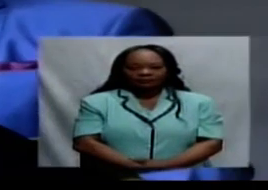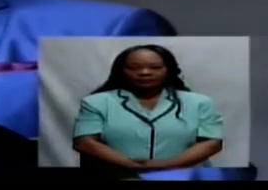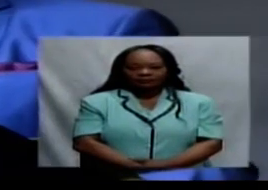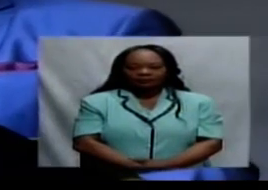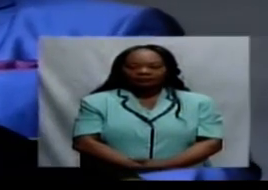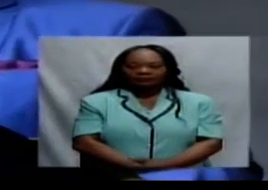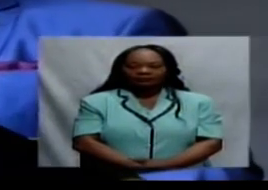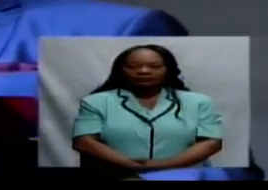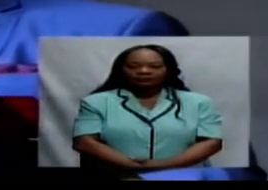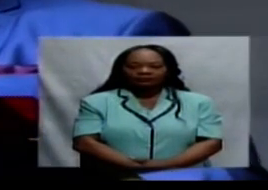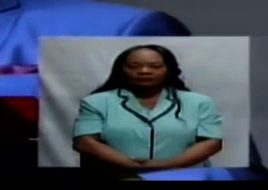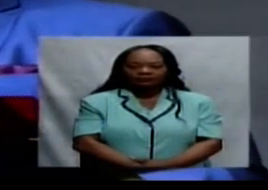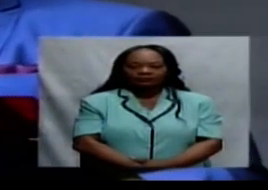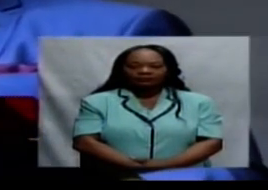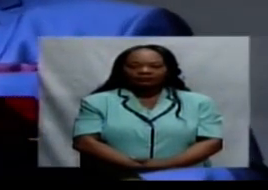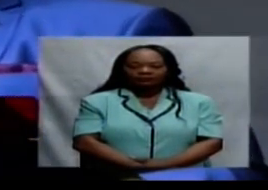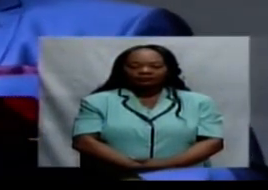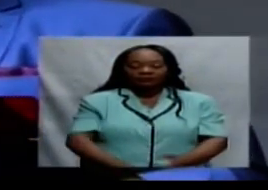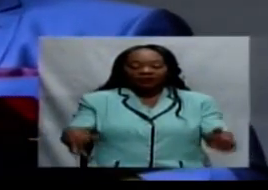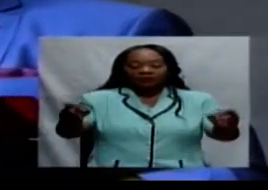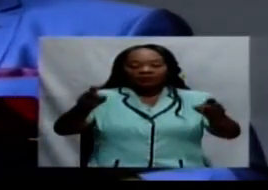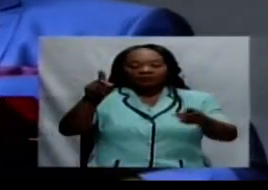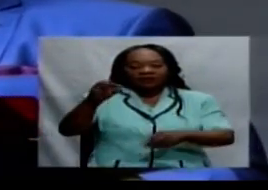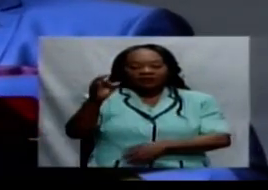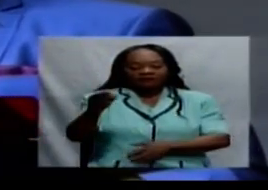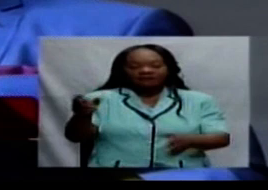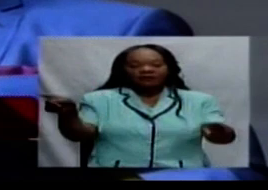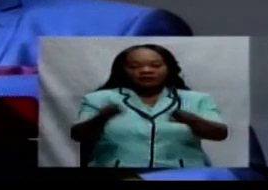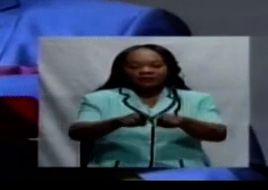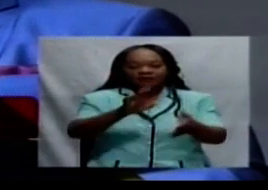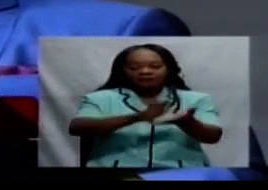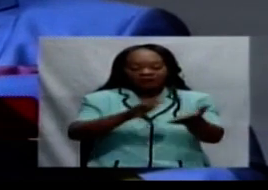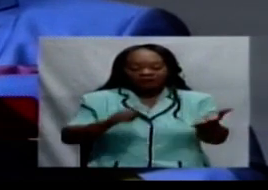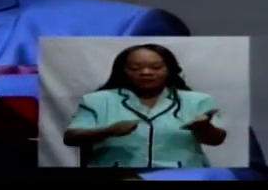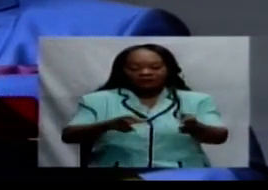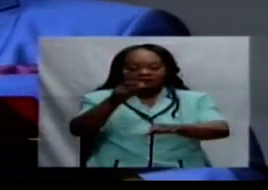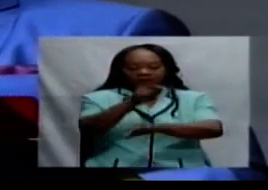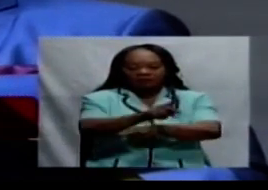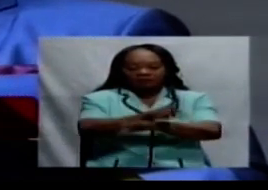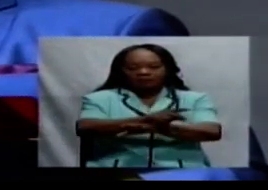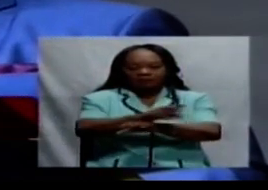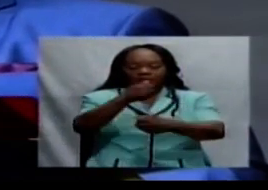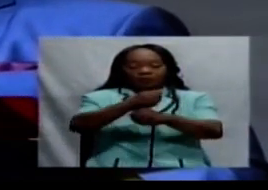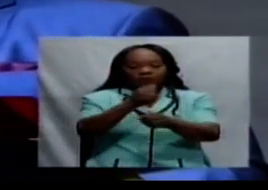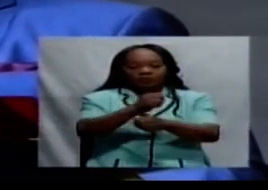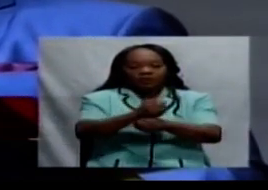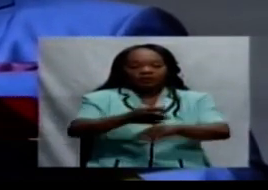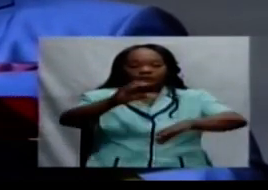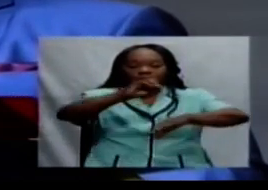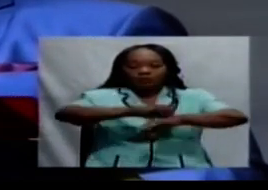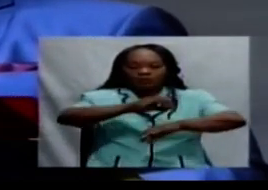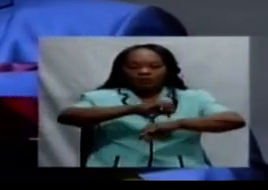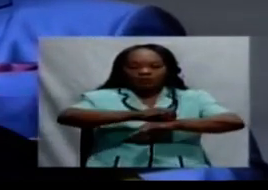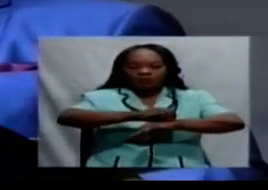It is the firm belief of the PF government that this project will further create opportunities for